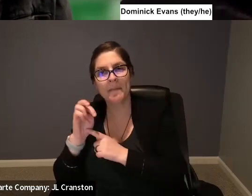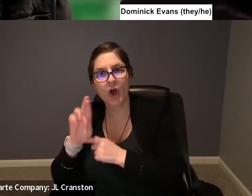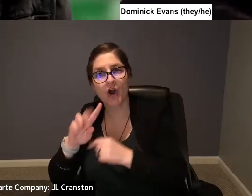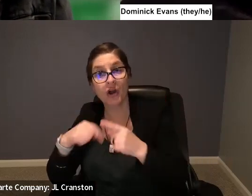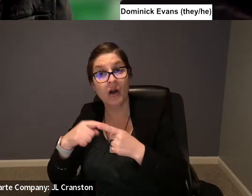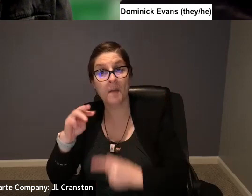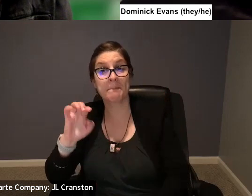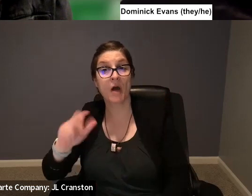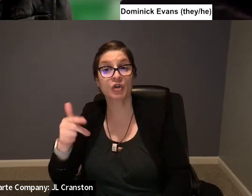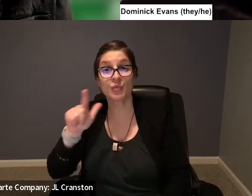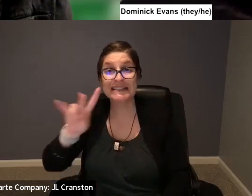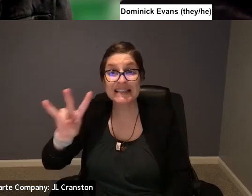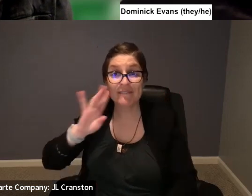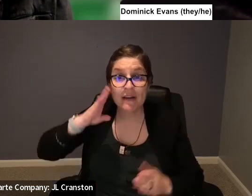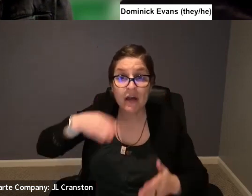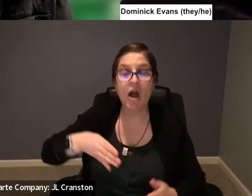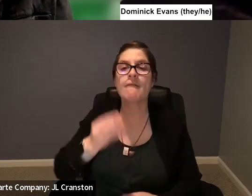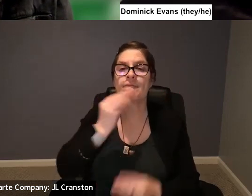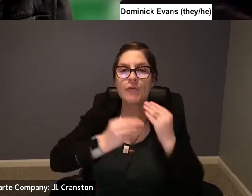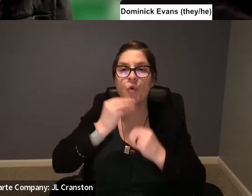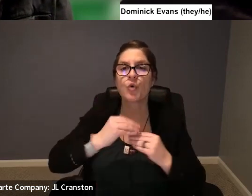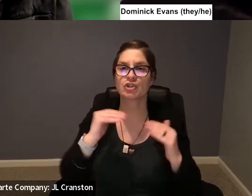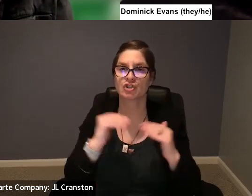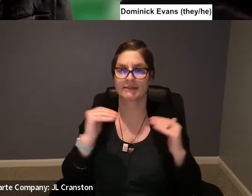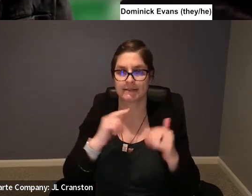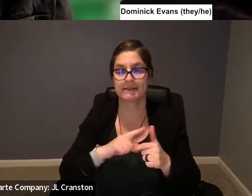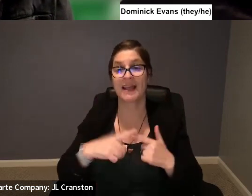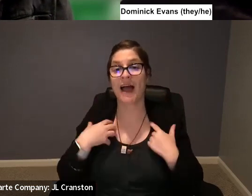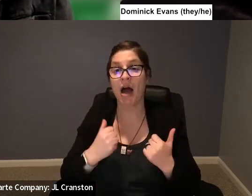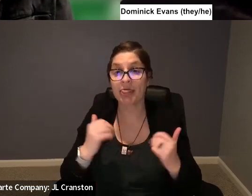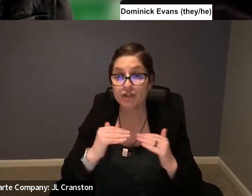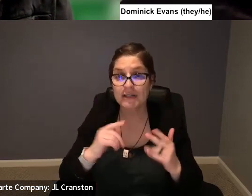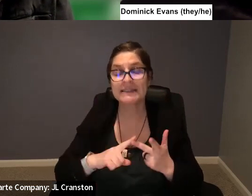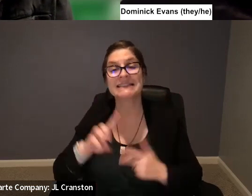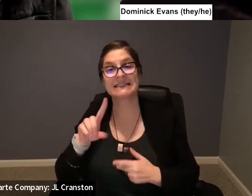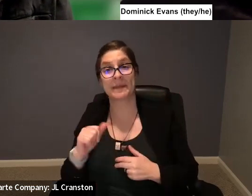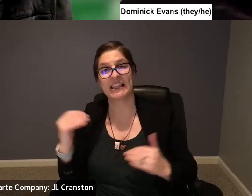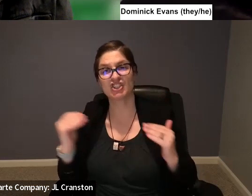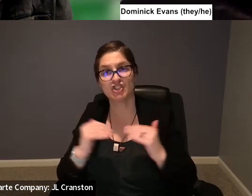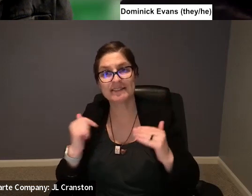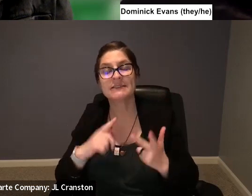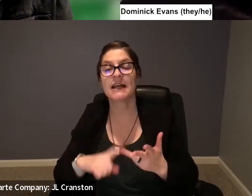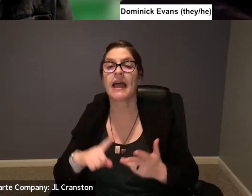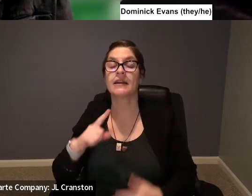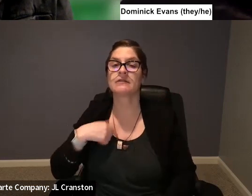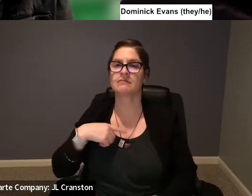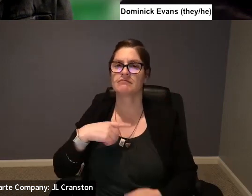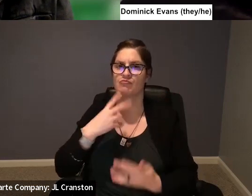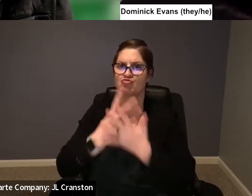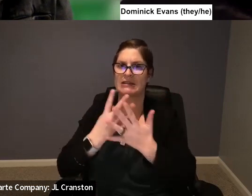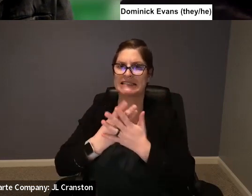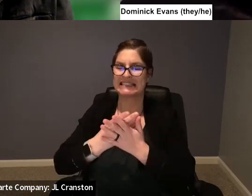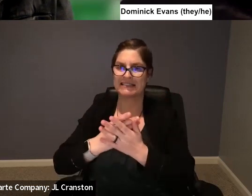27th, addressing food justice, health justice, disability justice, and prison abolition. So